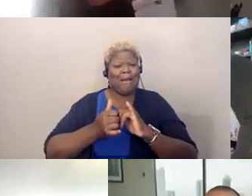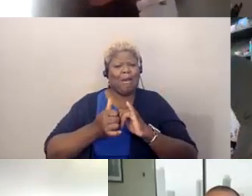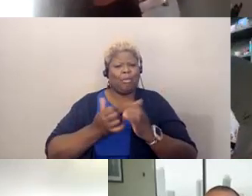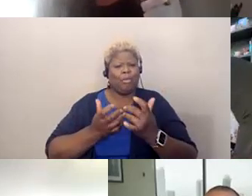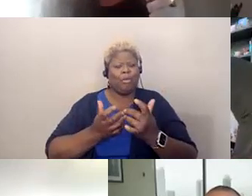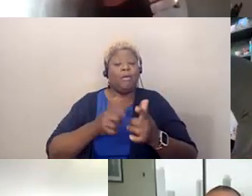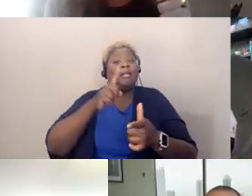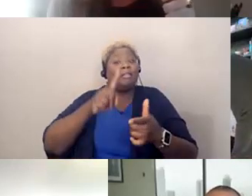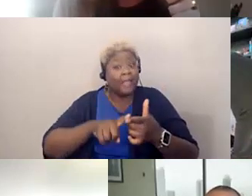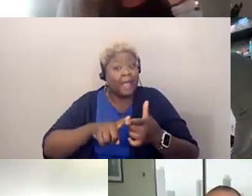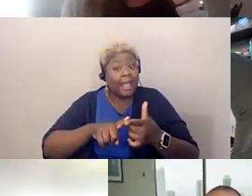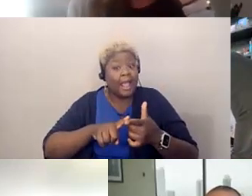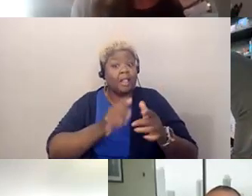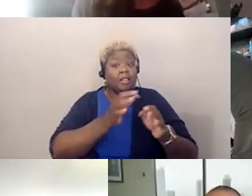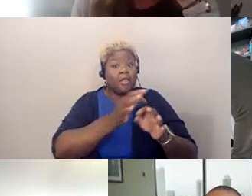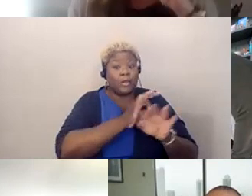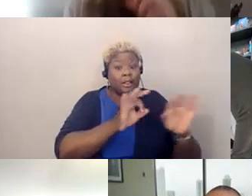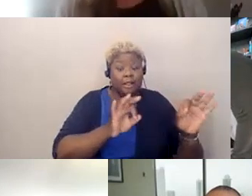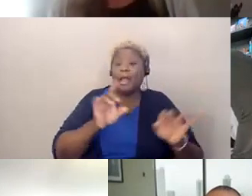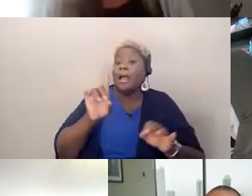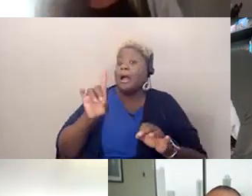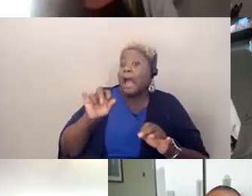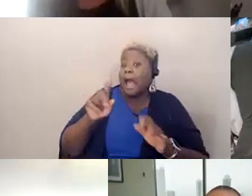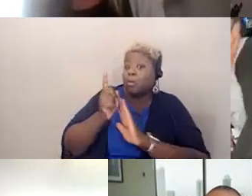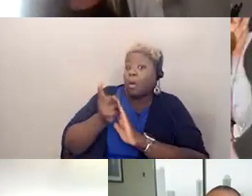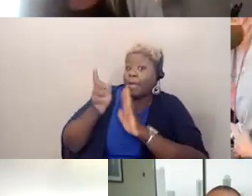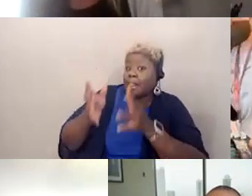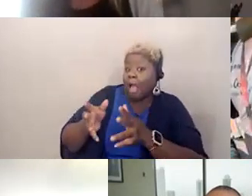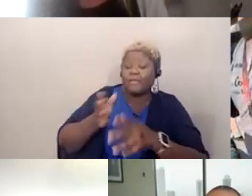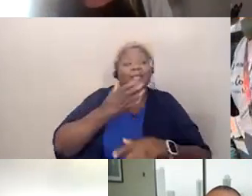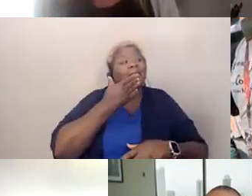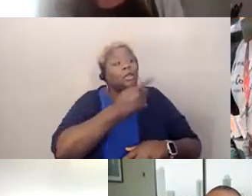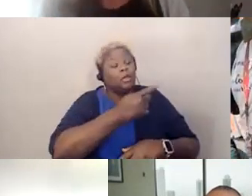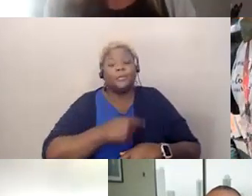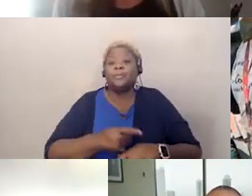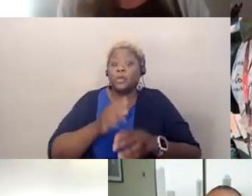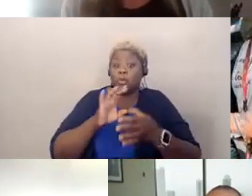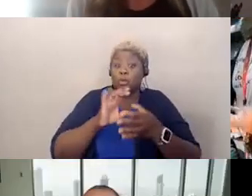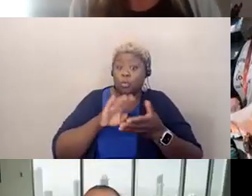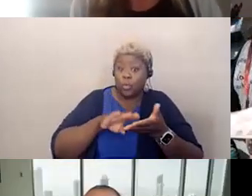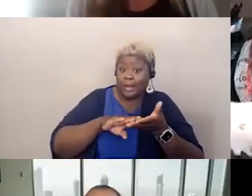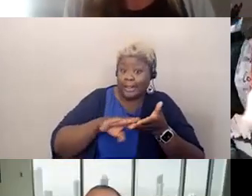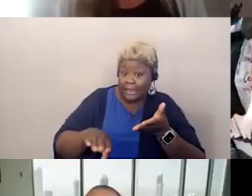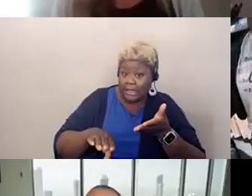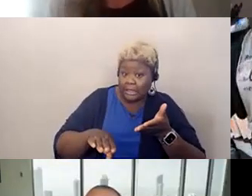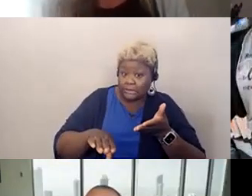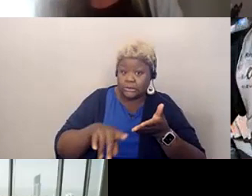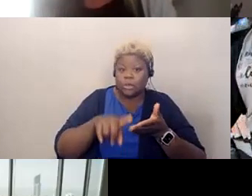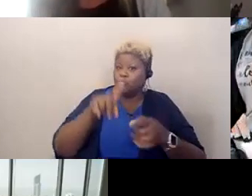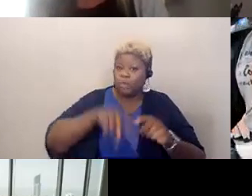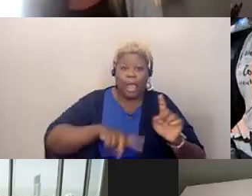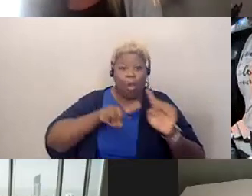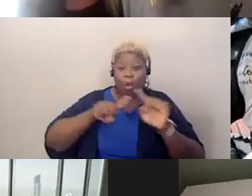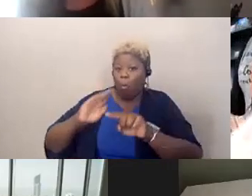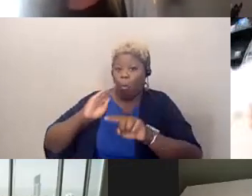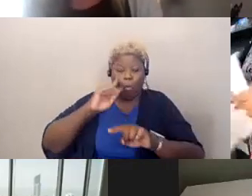person. And then when they are released with the release, Diana, you have 1 minute. Thank you. Mm-hmm. And when they are released with release conditions of no contact with the